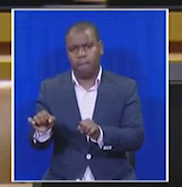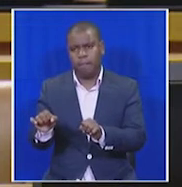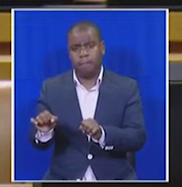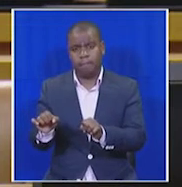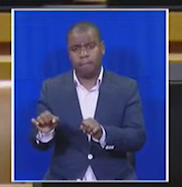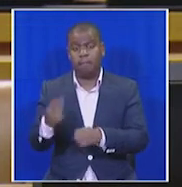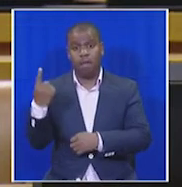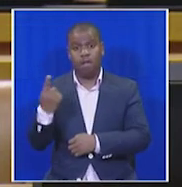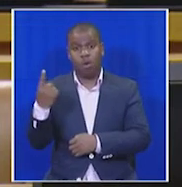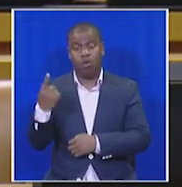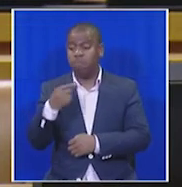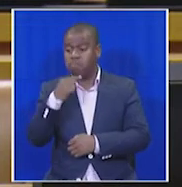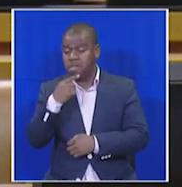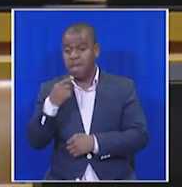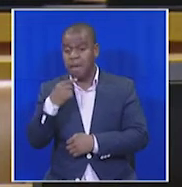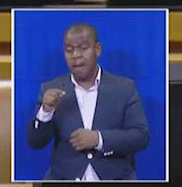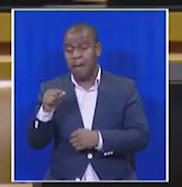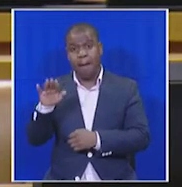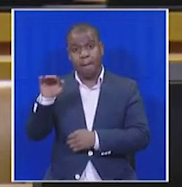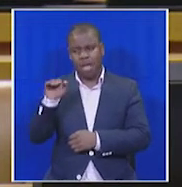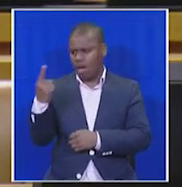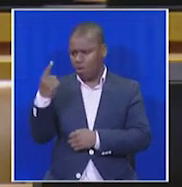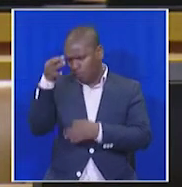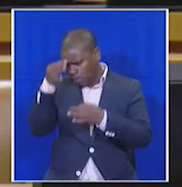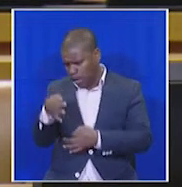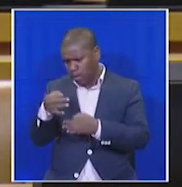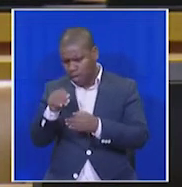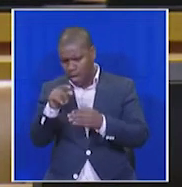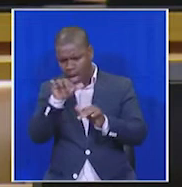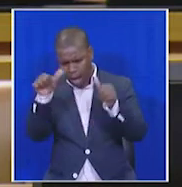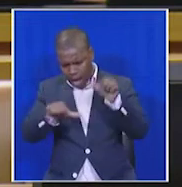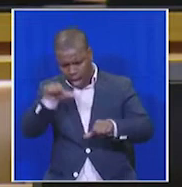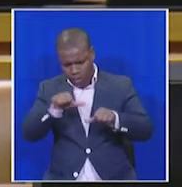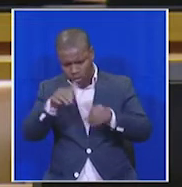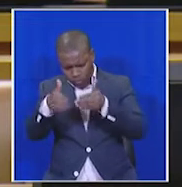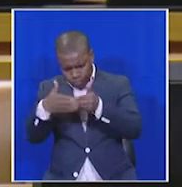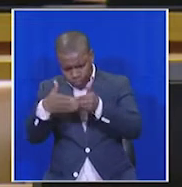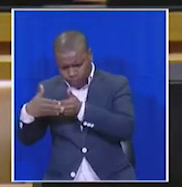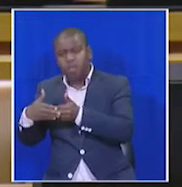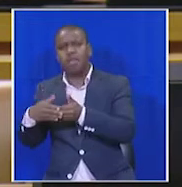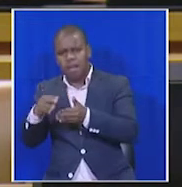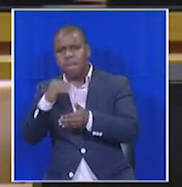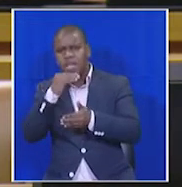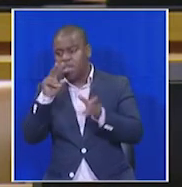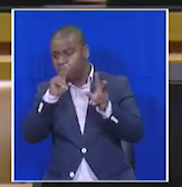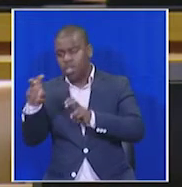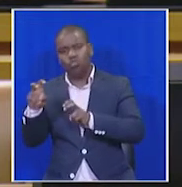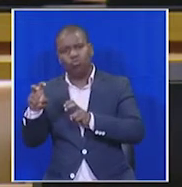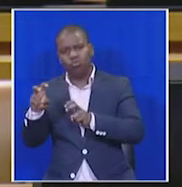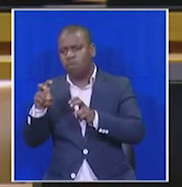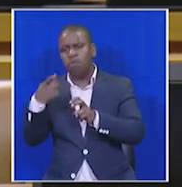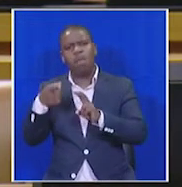unilateral decisions to close accounts. This matter can therefore not be left hanging. Since